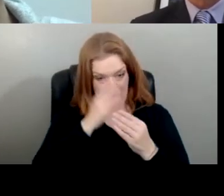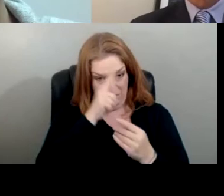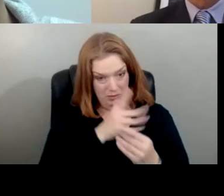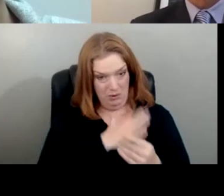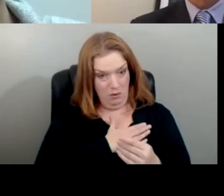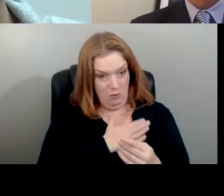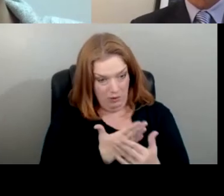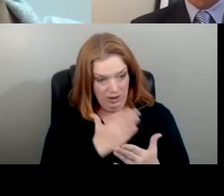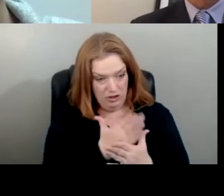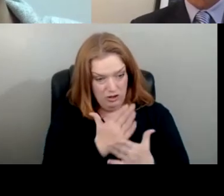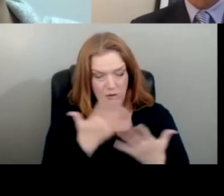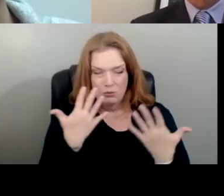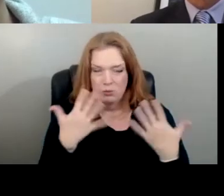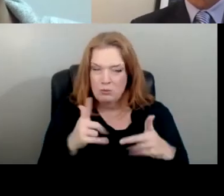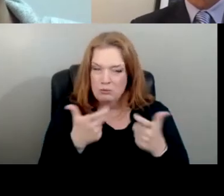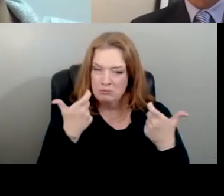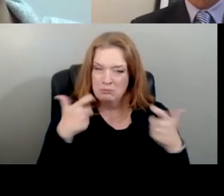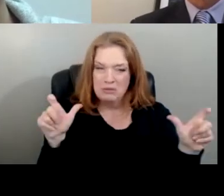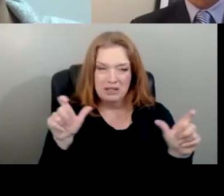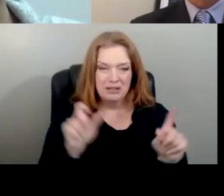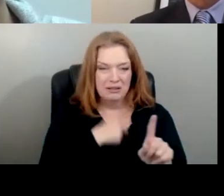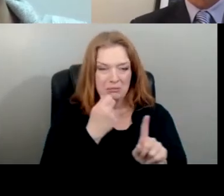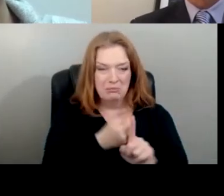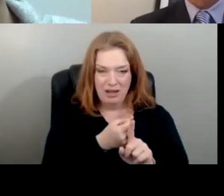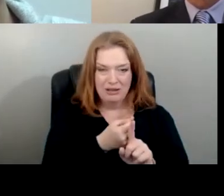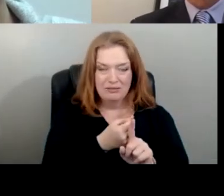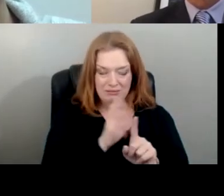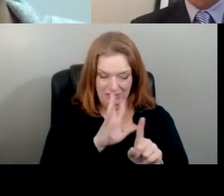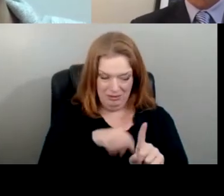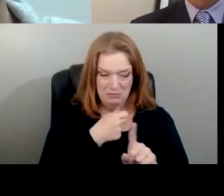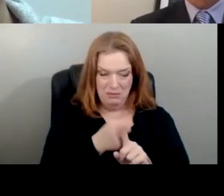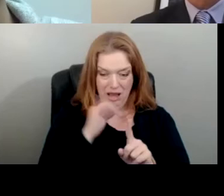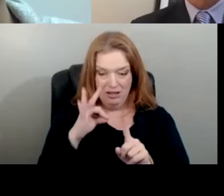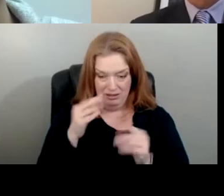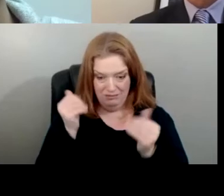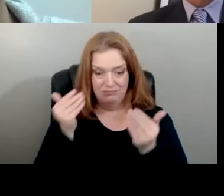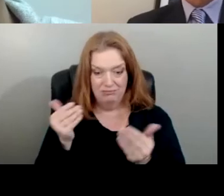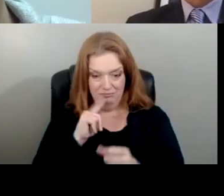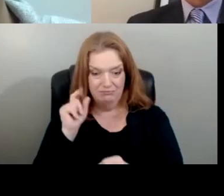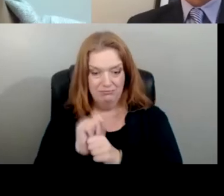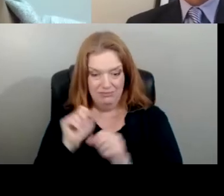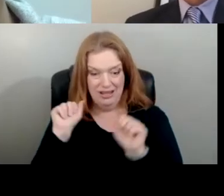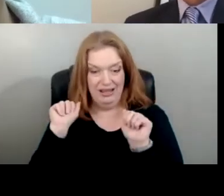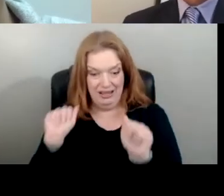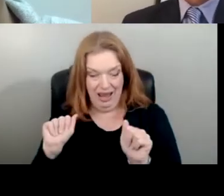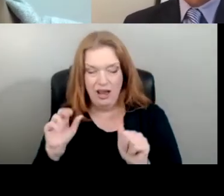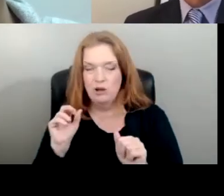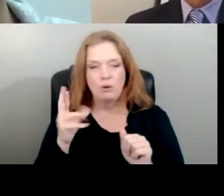and impacts the quality of the cases oftentimes. And so